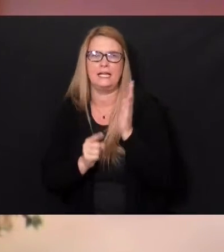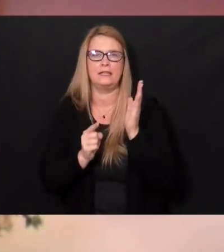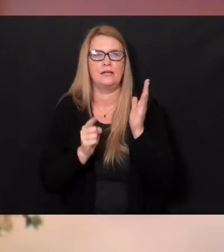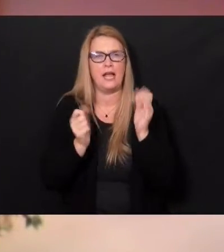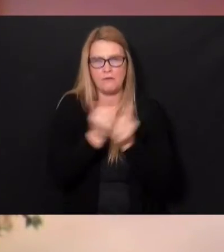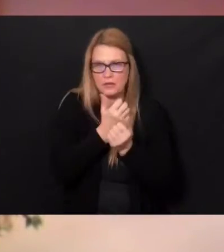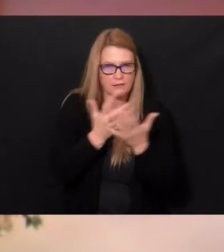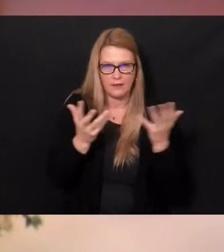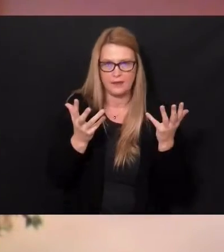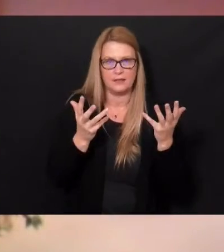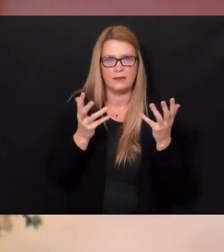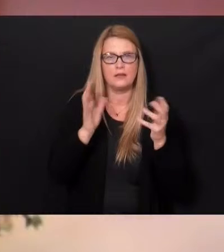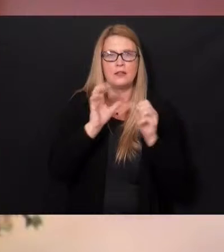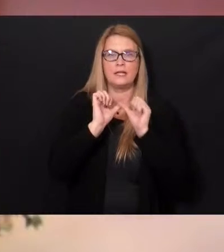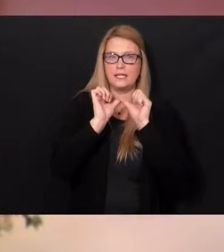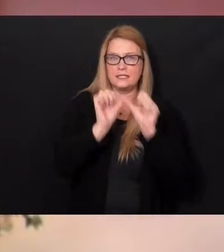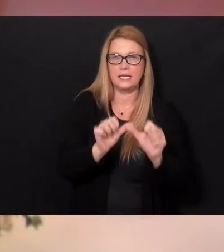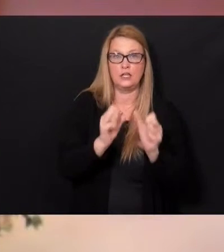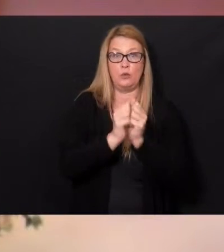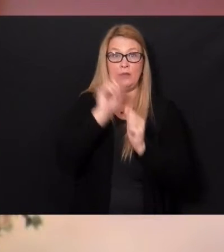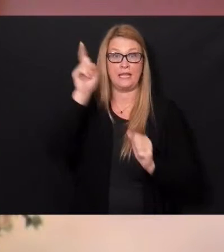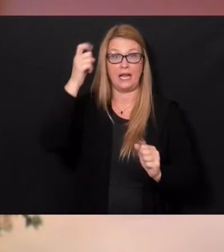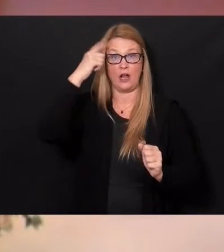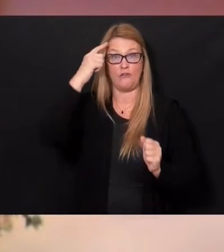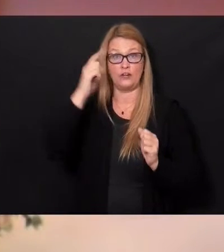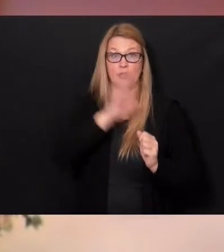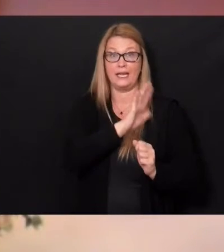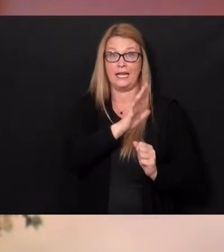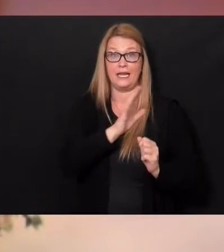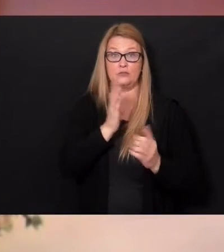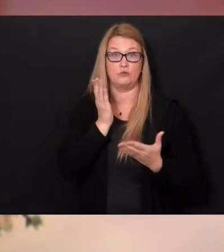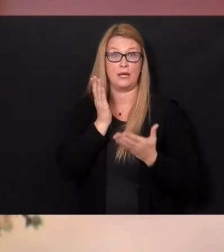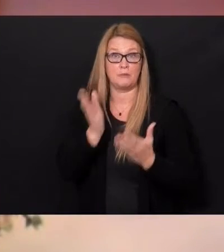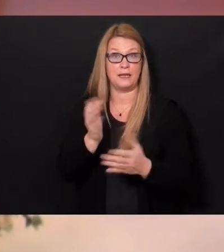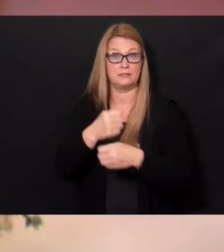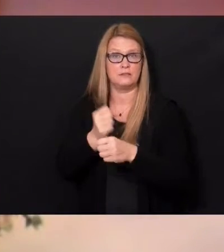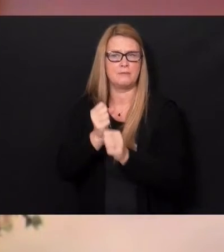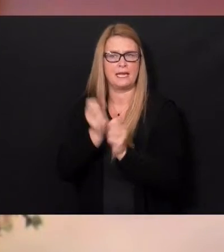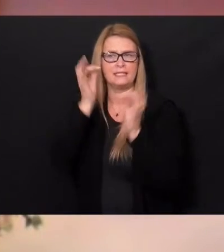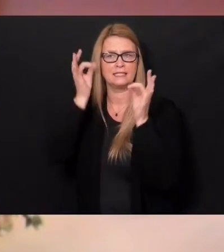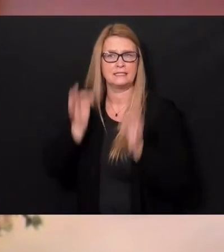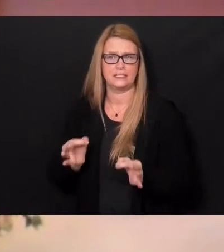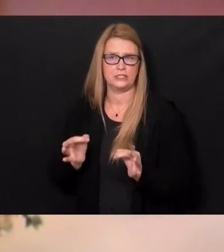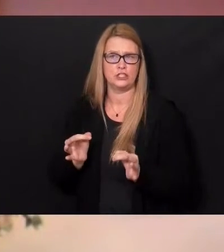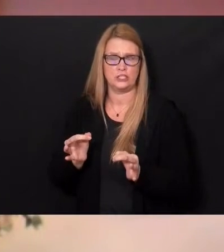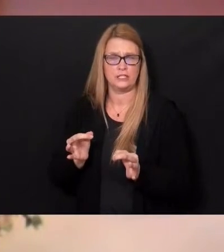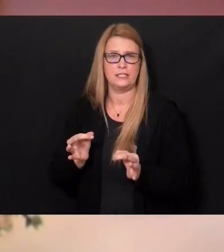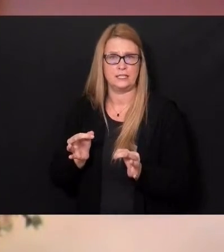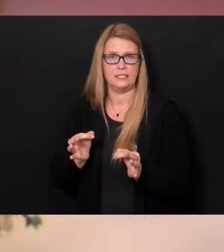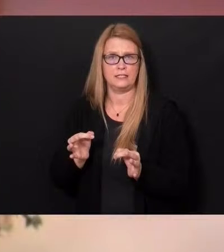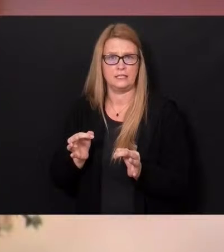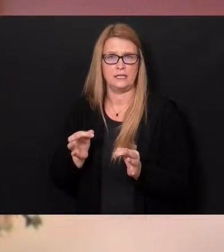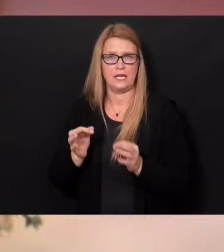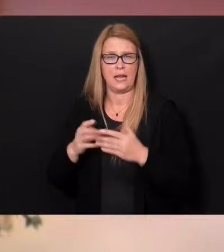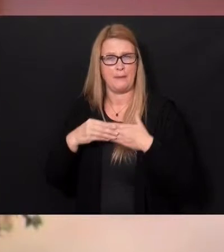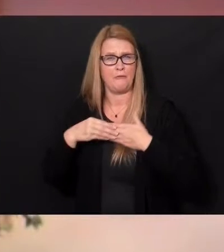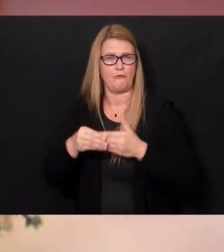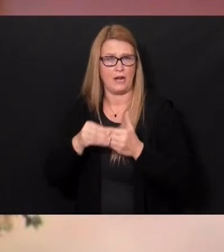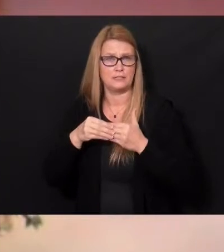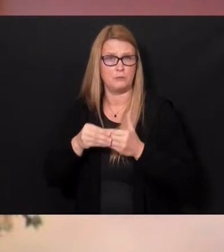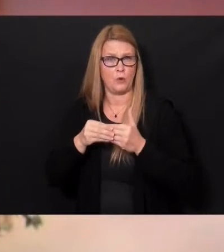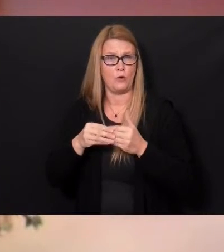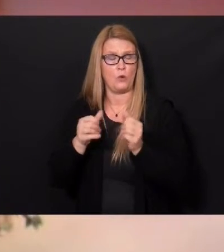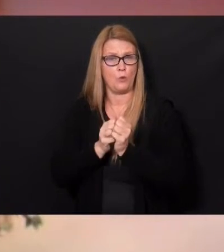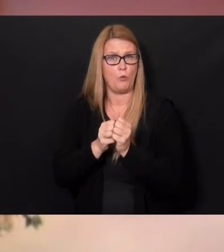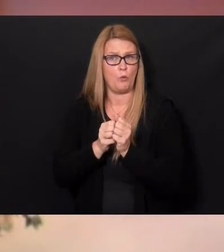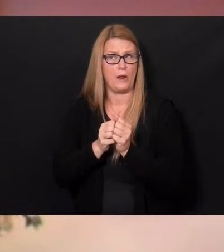we continue with the governor's leadership to make the decisions in an agile and flexible manner that